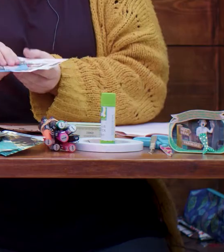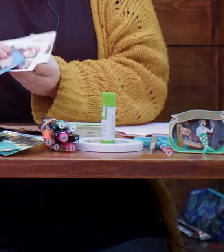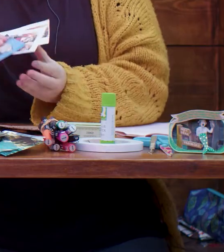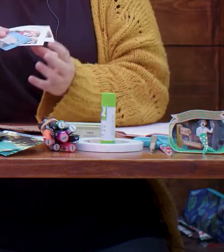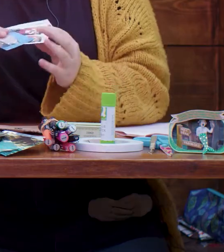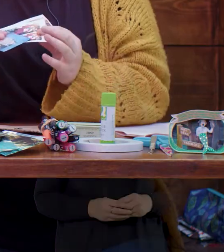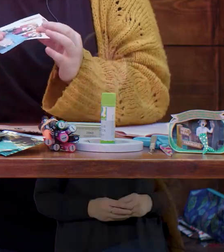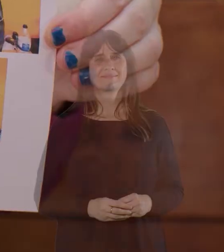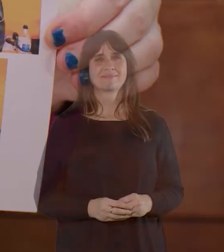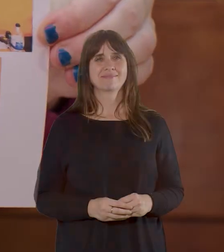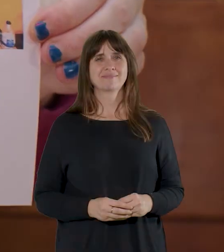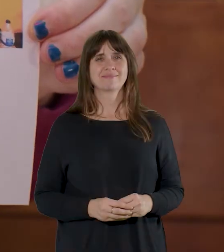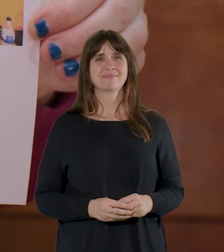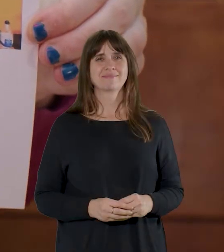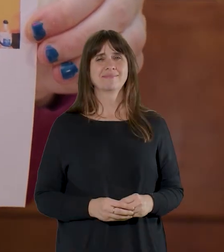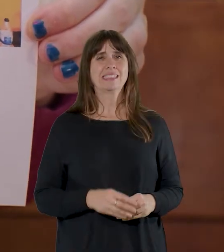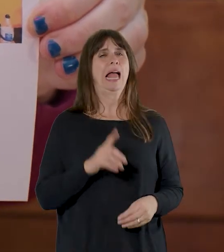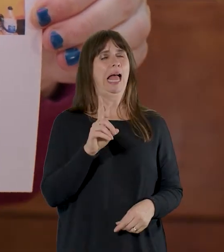1980s.